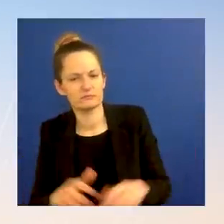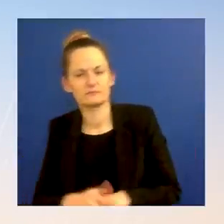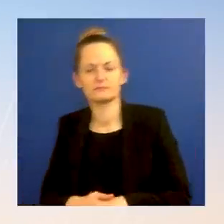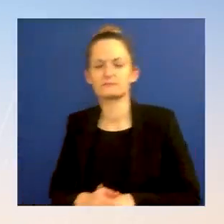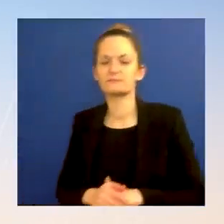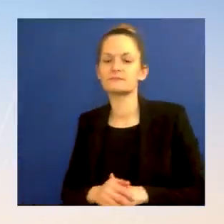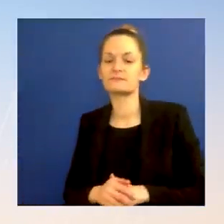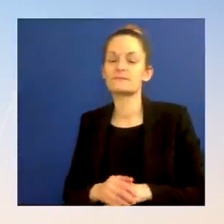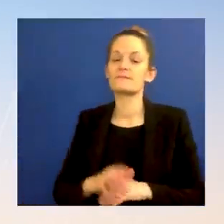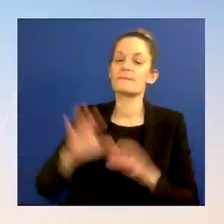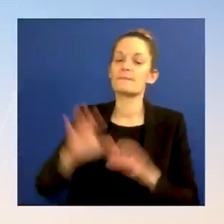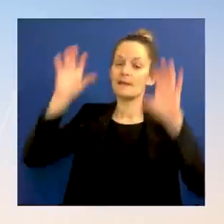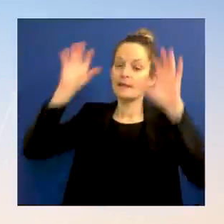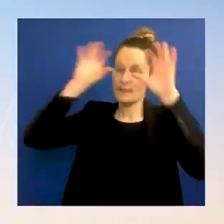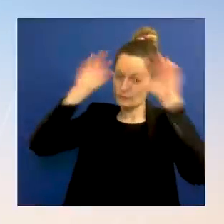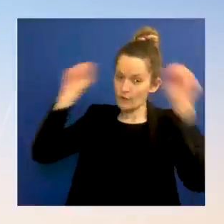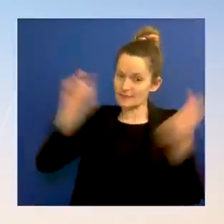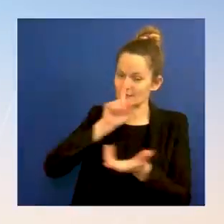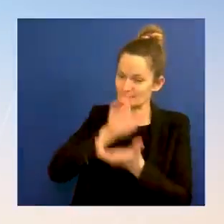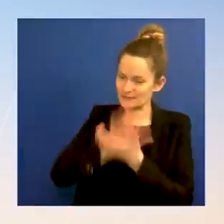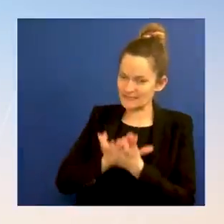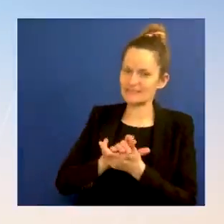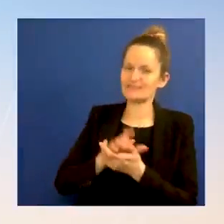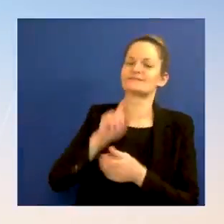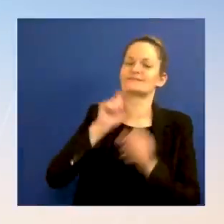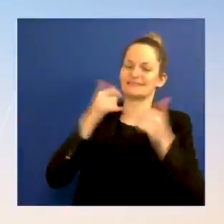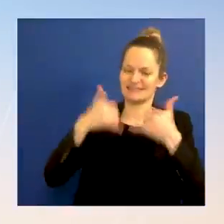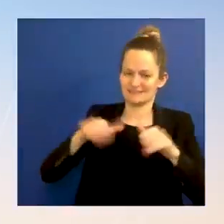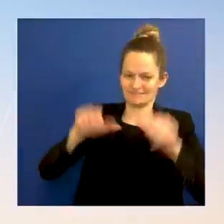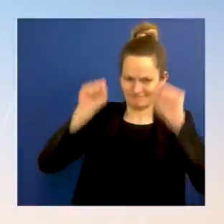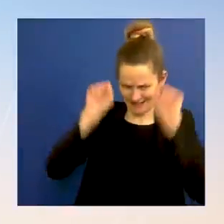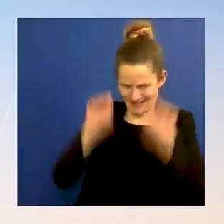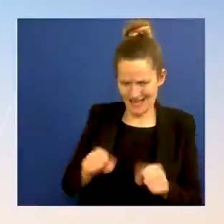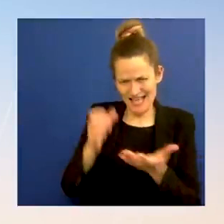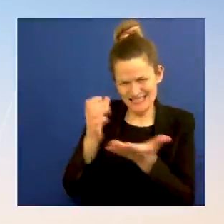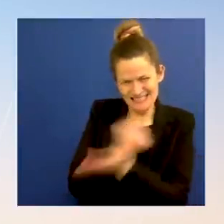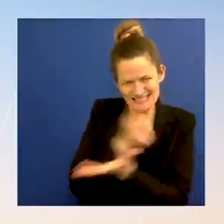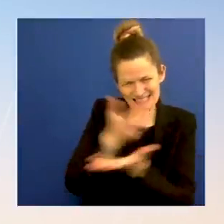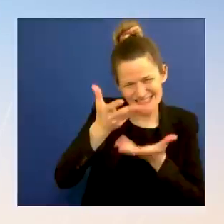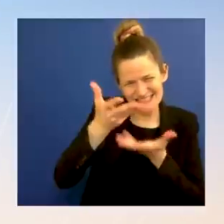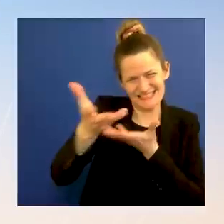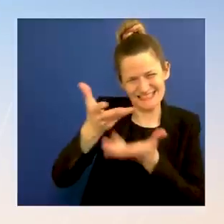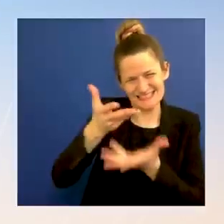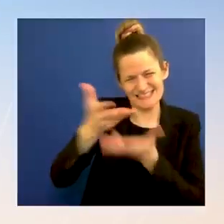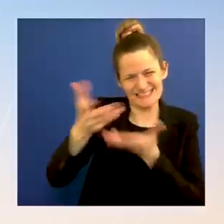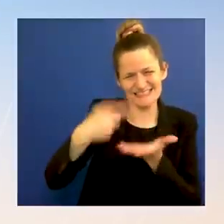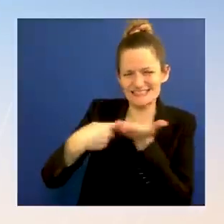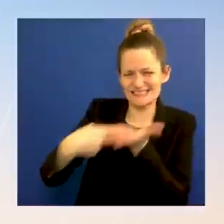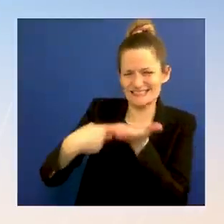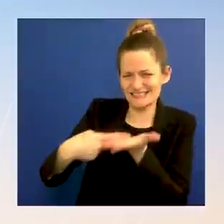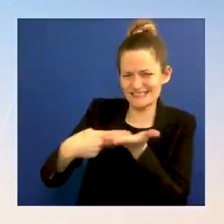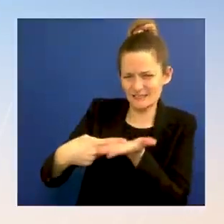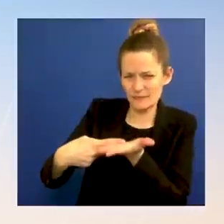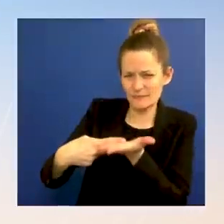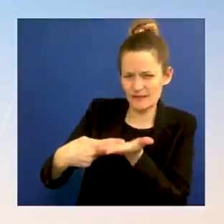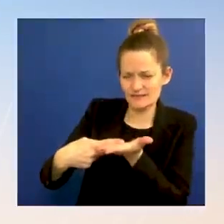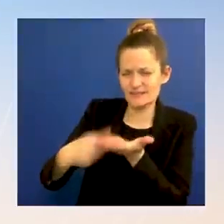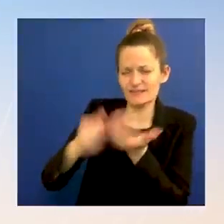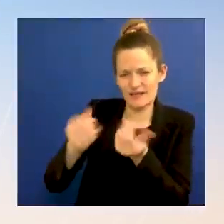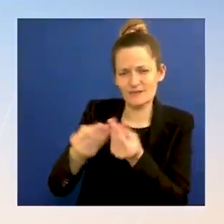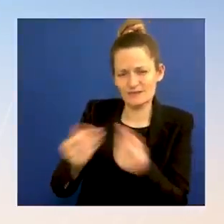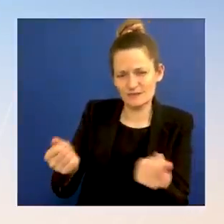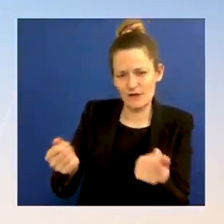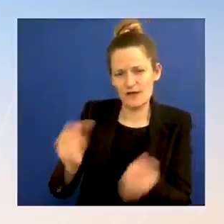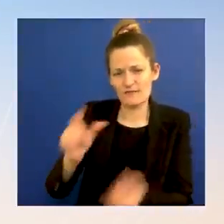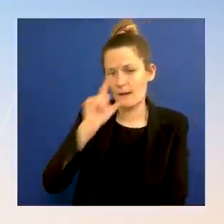is the path forward that will help resolve what we're seeing on the ground. President Putin has the ability to de-escalate. We have left the door